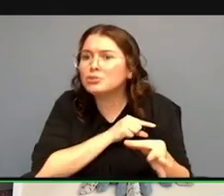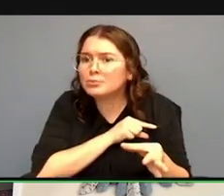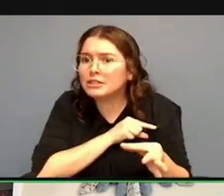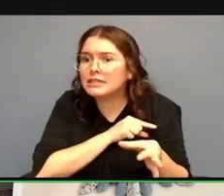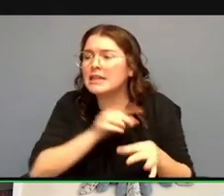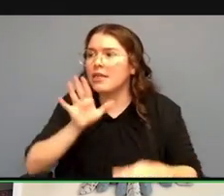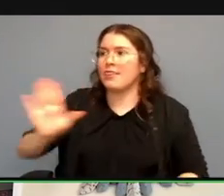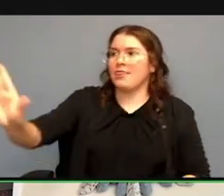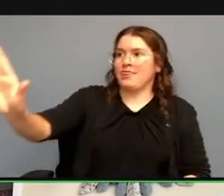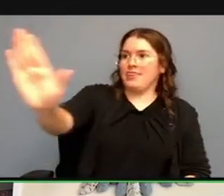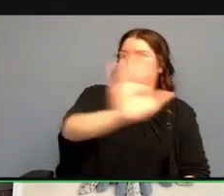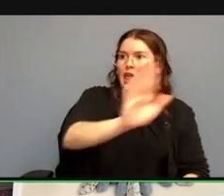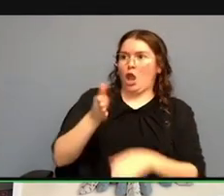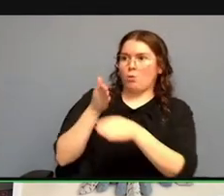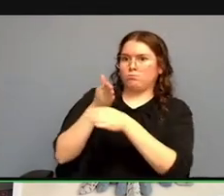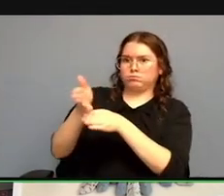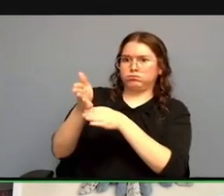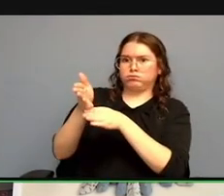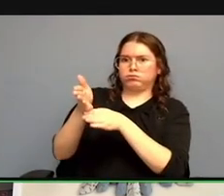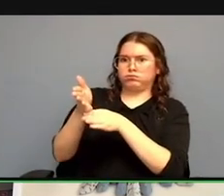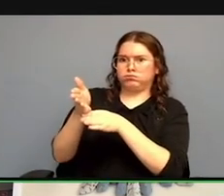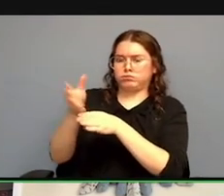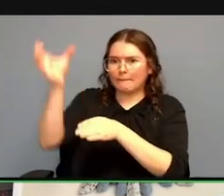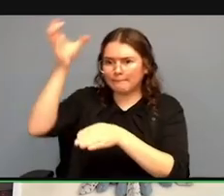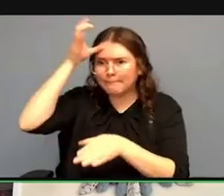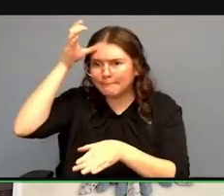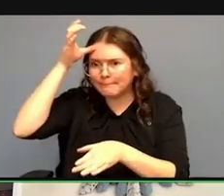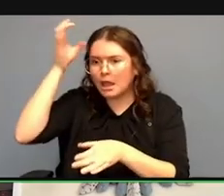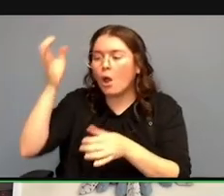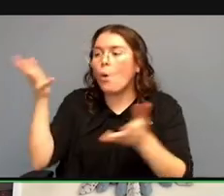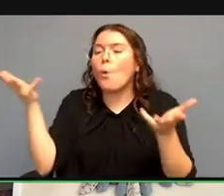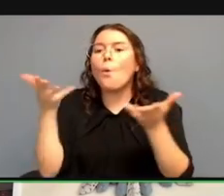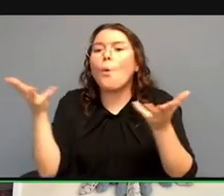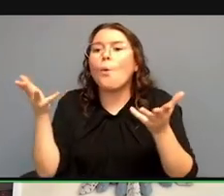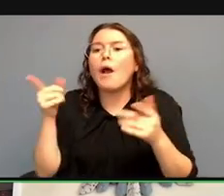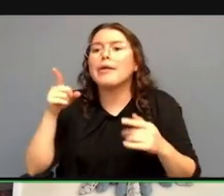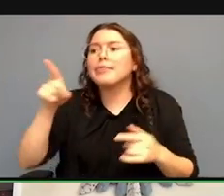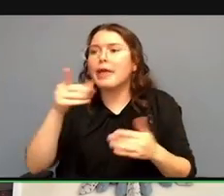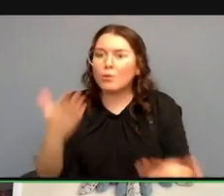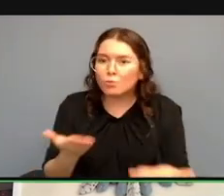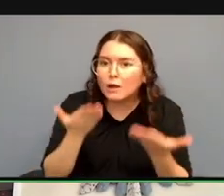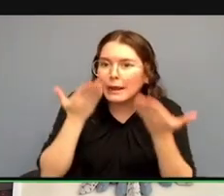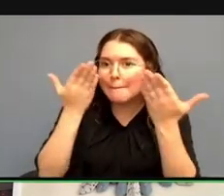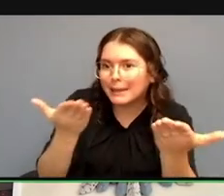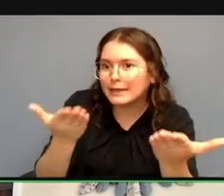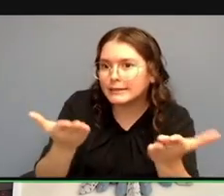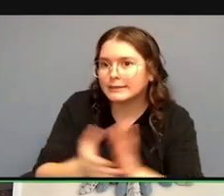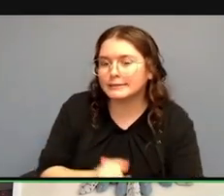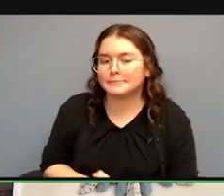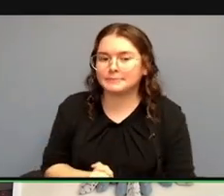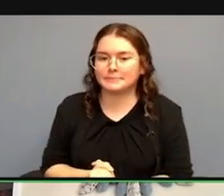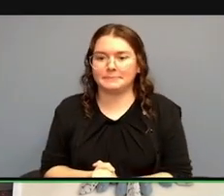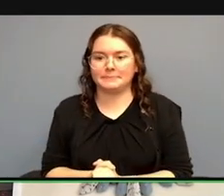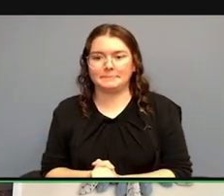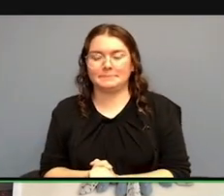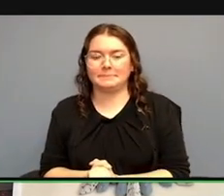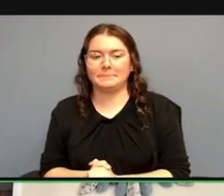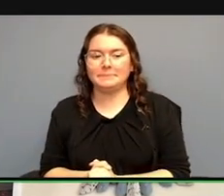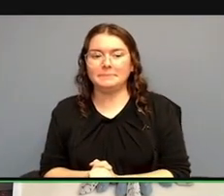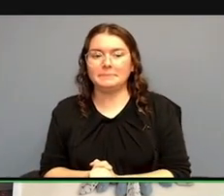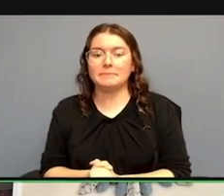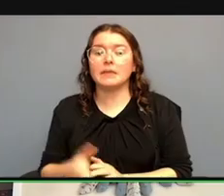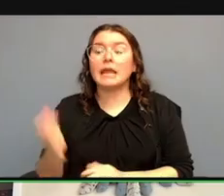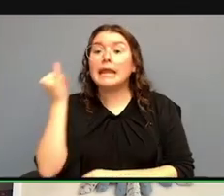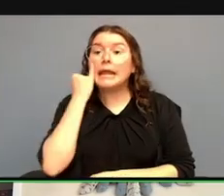their area of expertise and what their eligibility recommendation is. Then if they